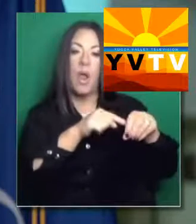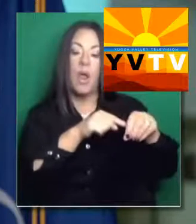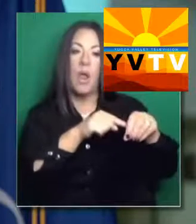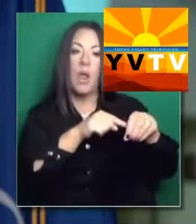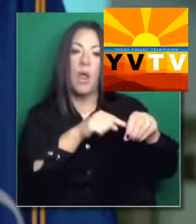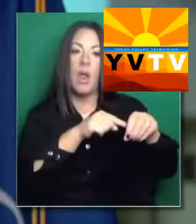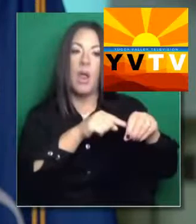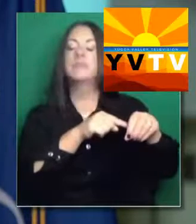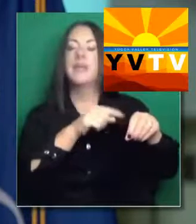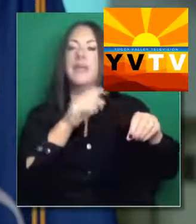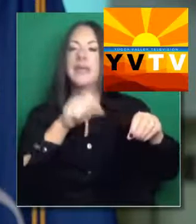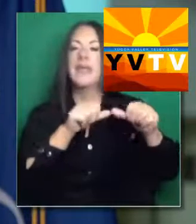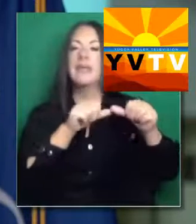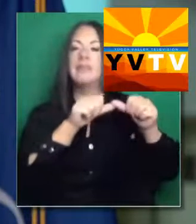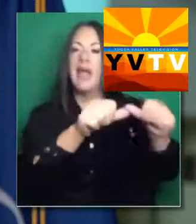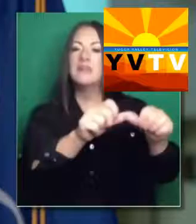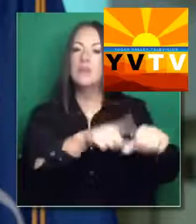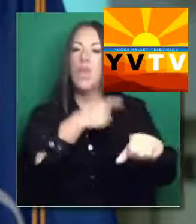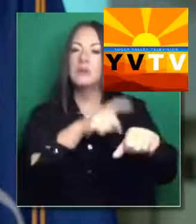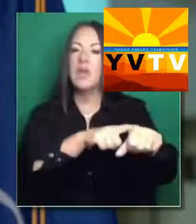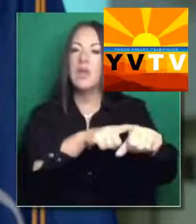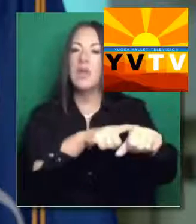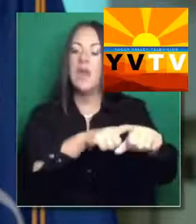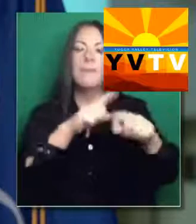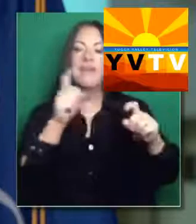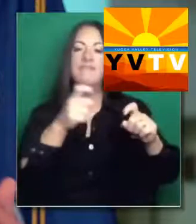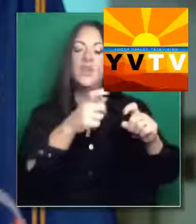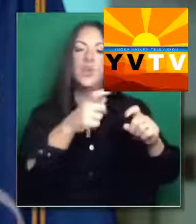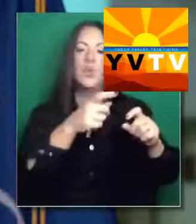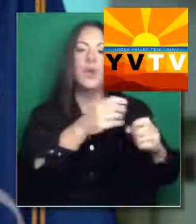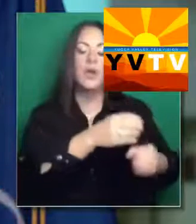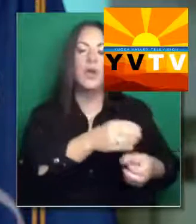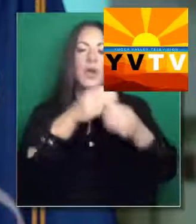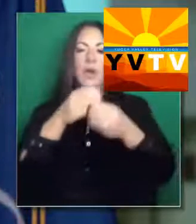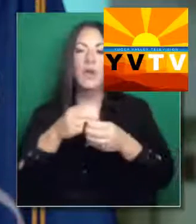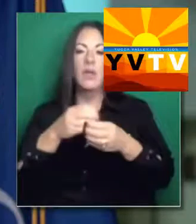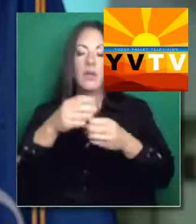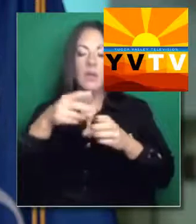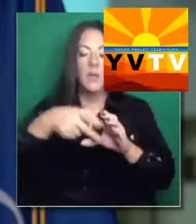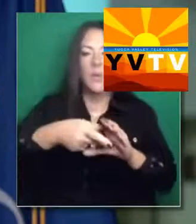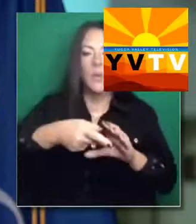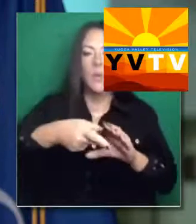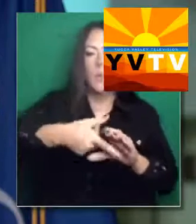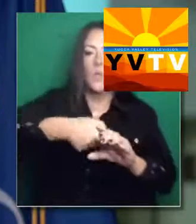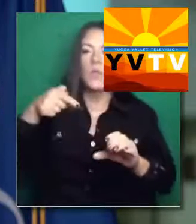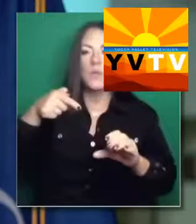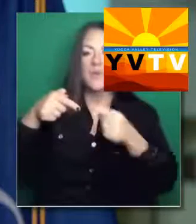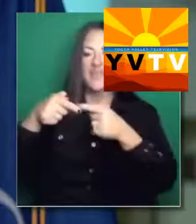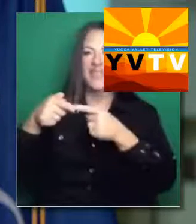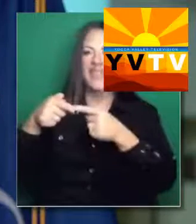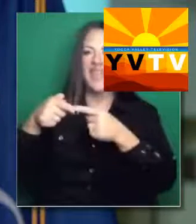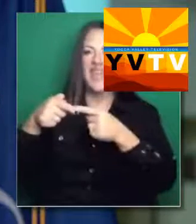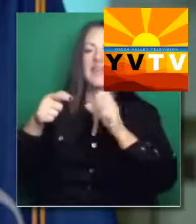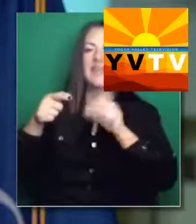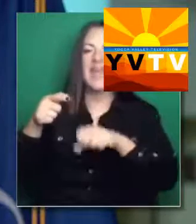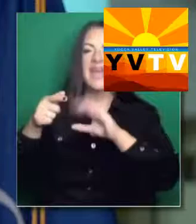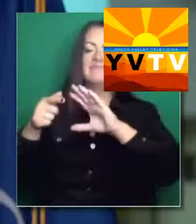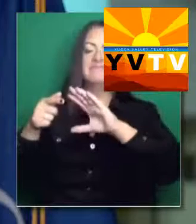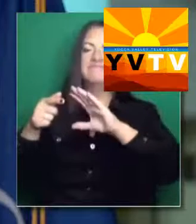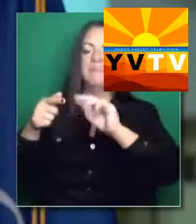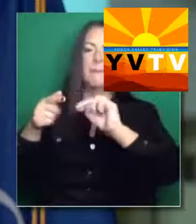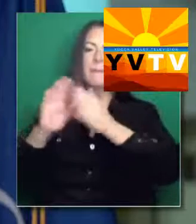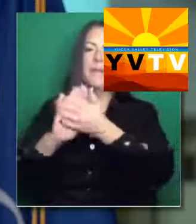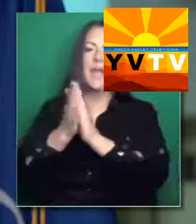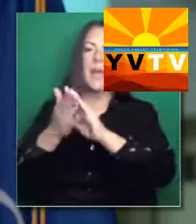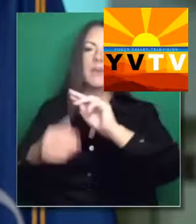have a particular number of doses, that's when you've got to move quickly. And we have some instances where folks have not utilized